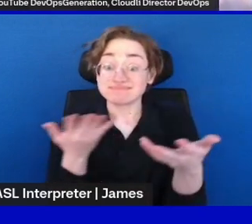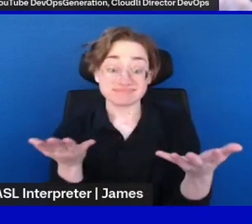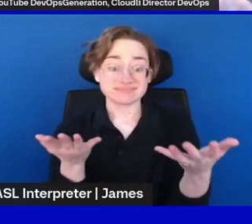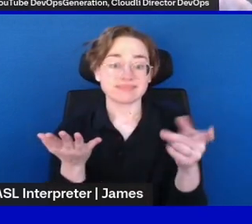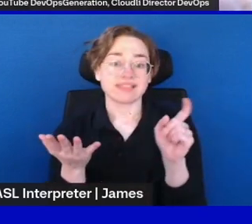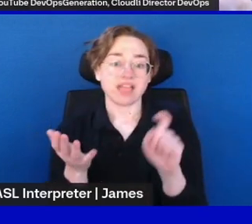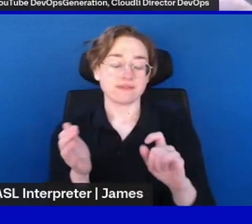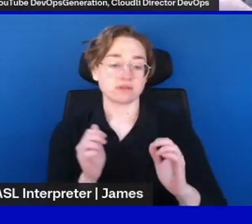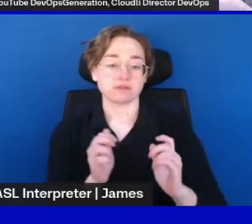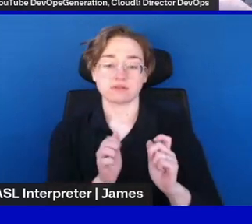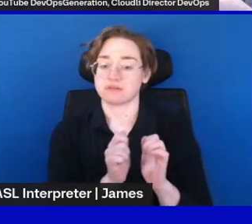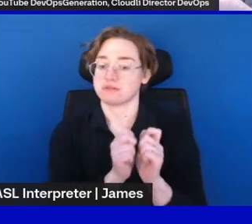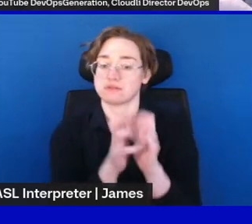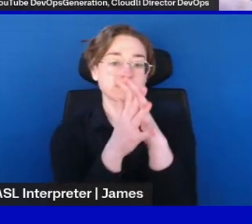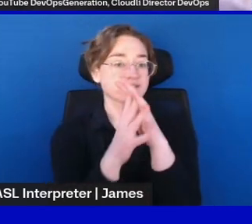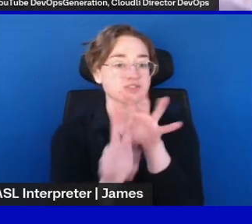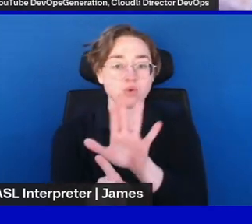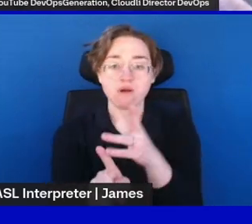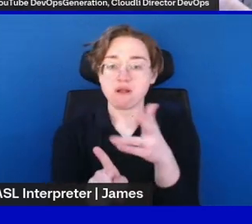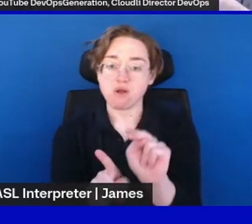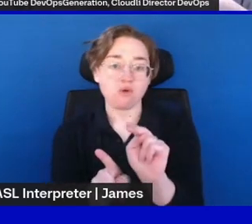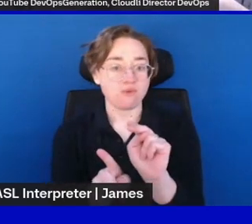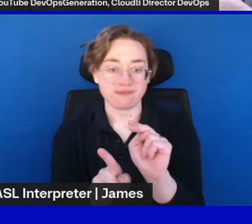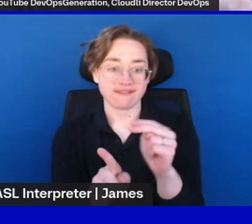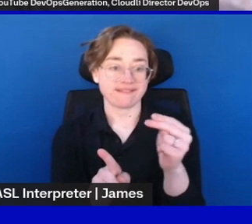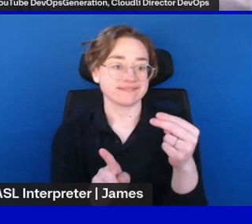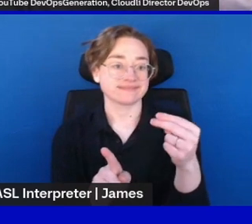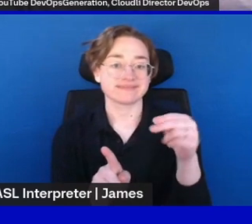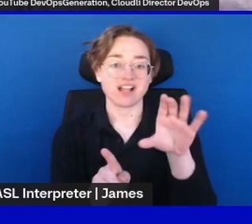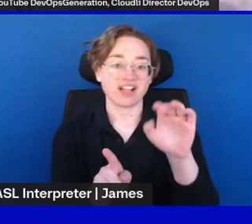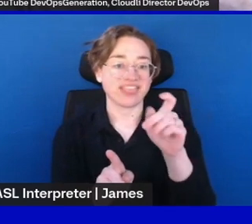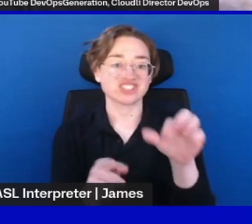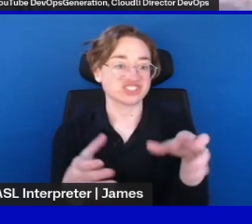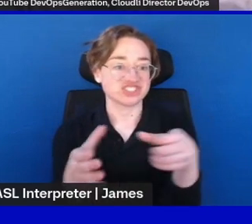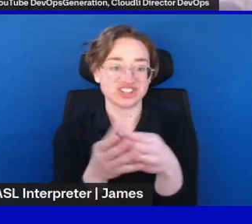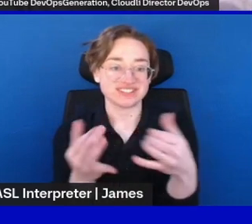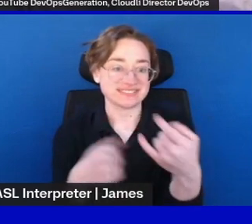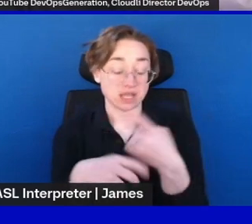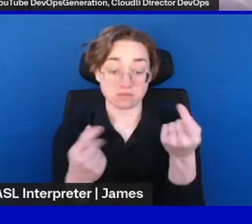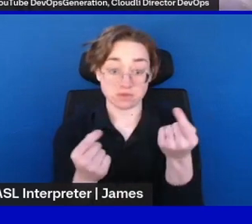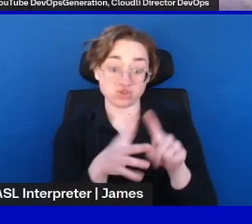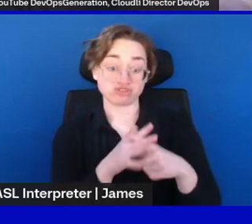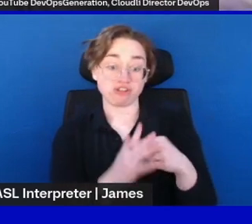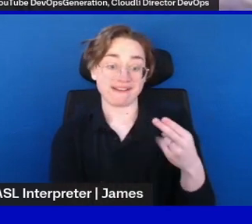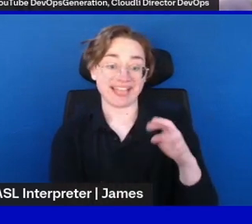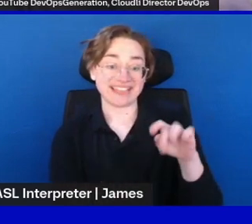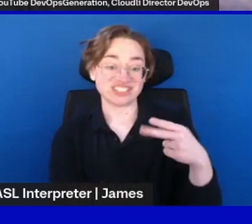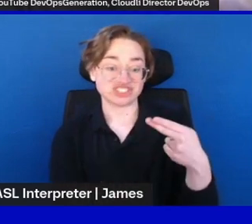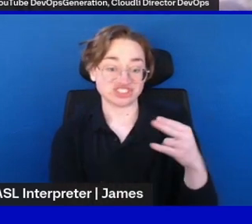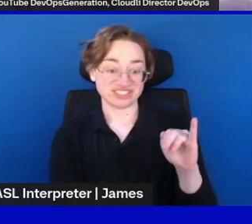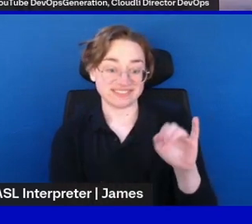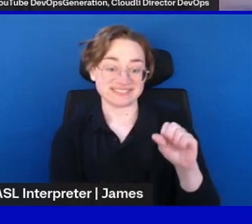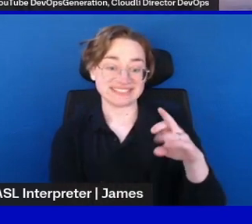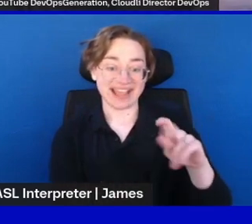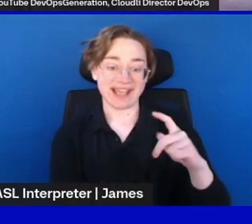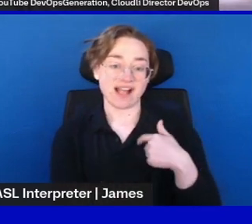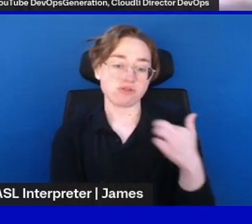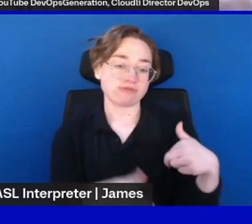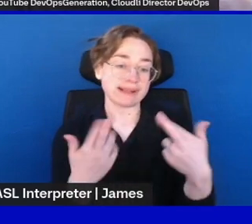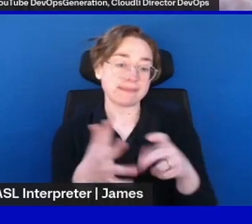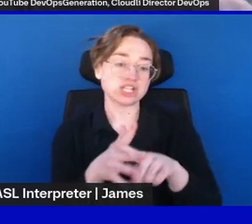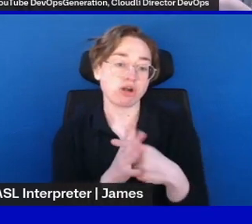spin up your own Hashistack cluster today. Start with Hashistack. I recommend starting small for